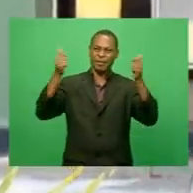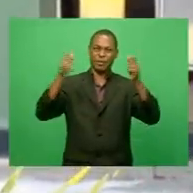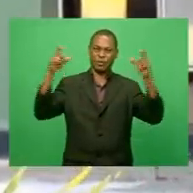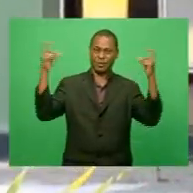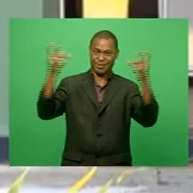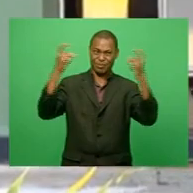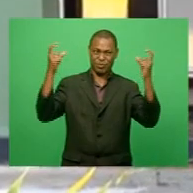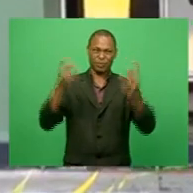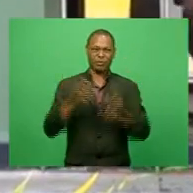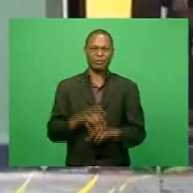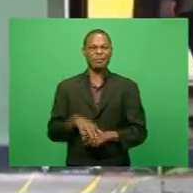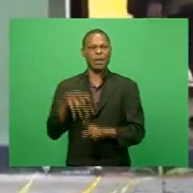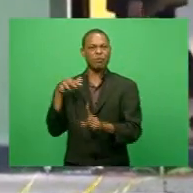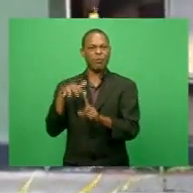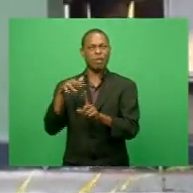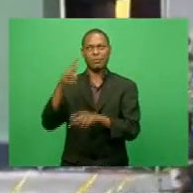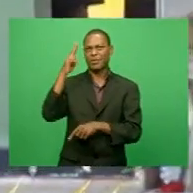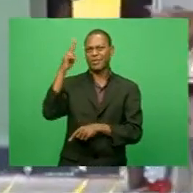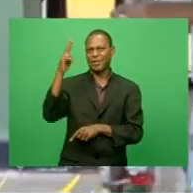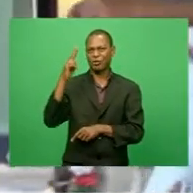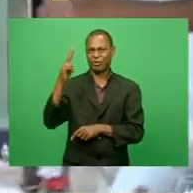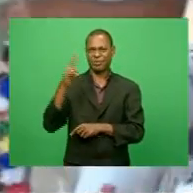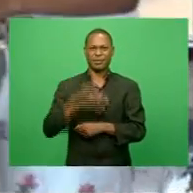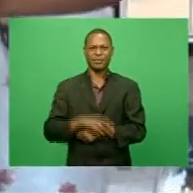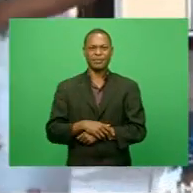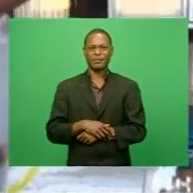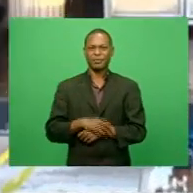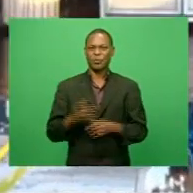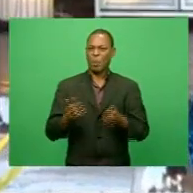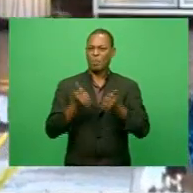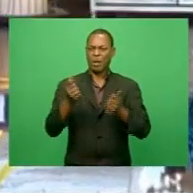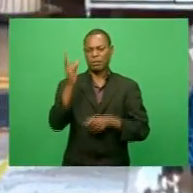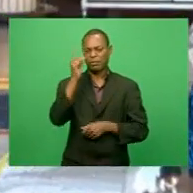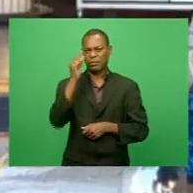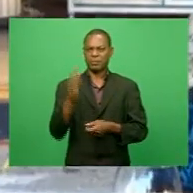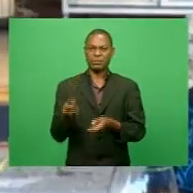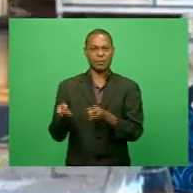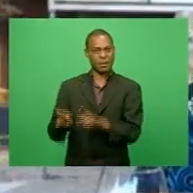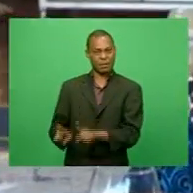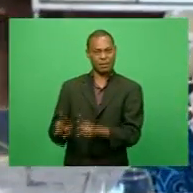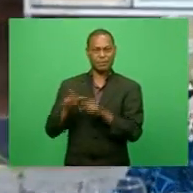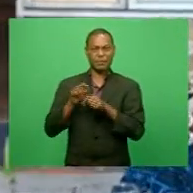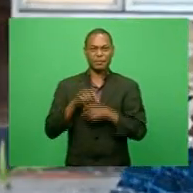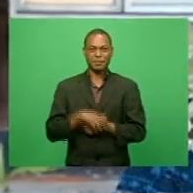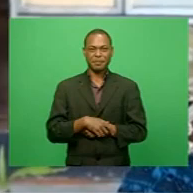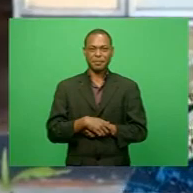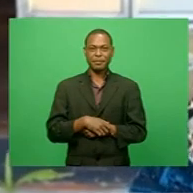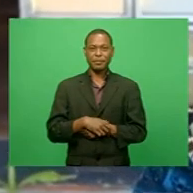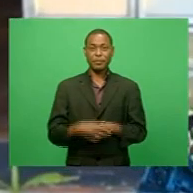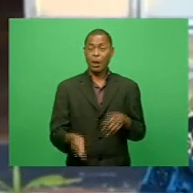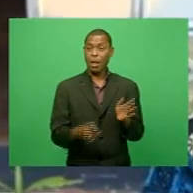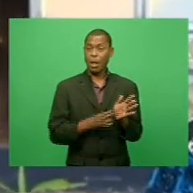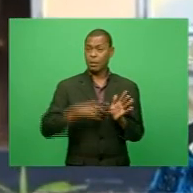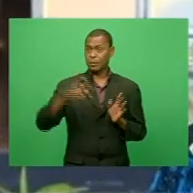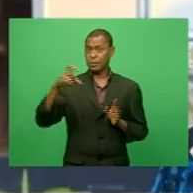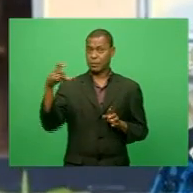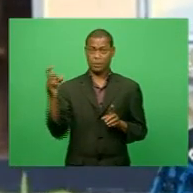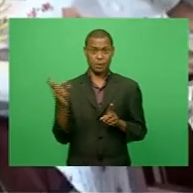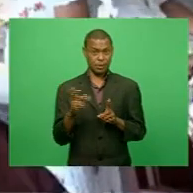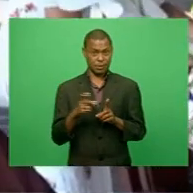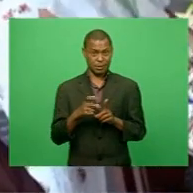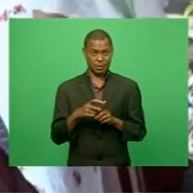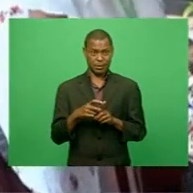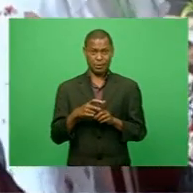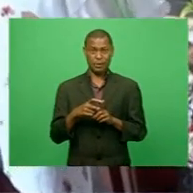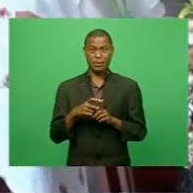the nation and has claimed the lives of many Fijians. The president says NCDs have reduced productivity to an